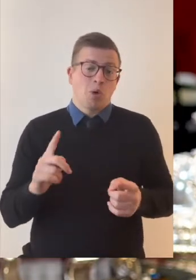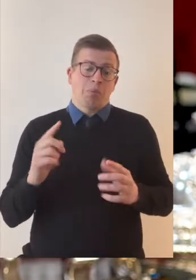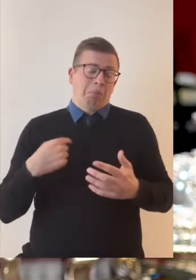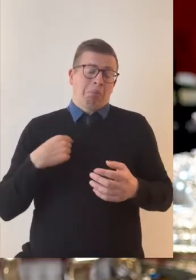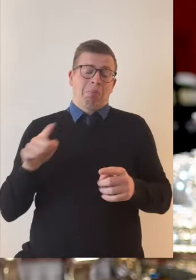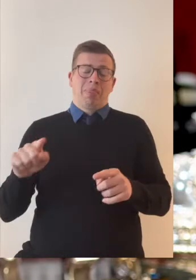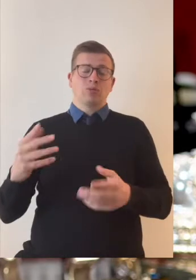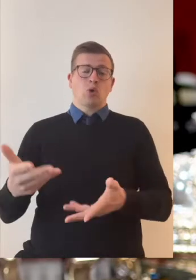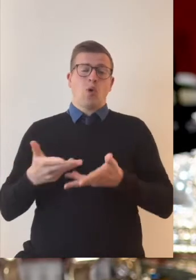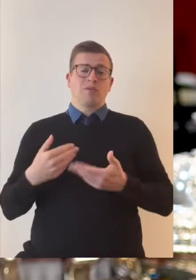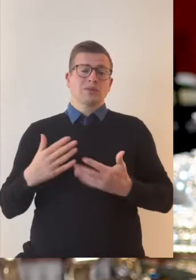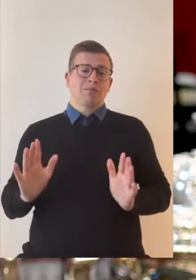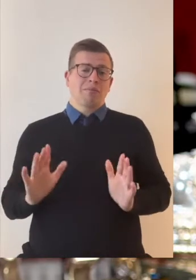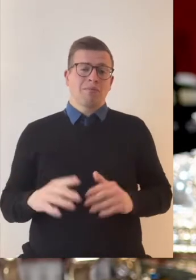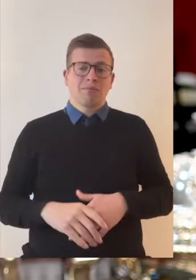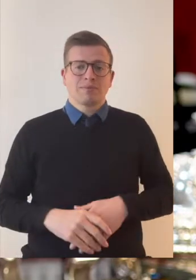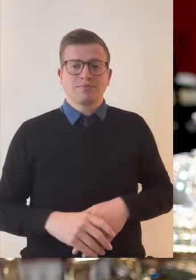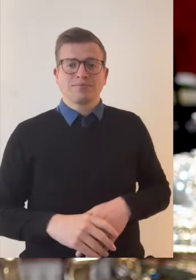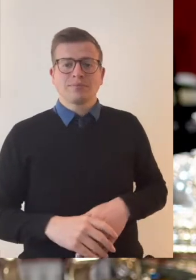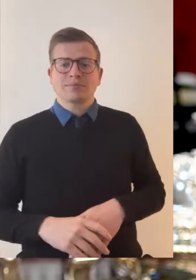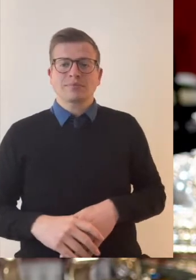really? But that's what I was offered.